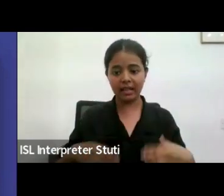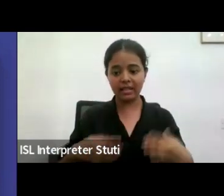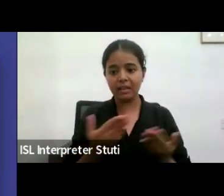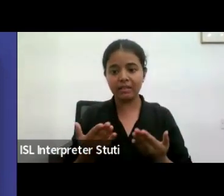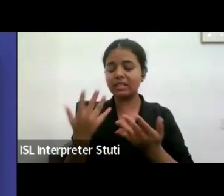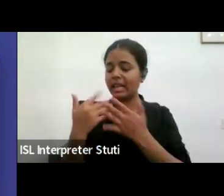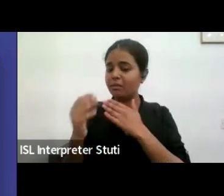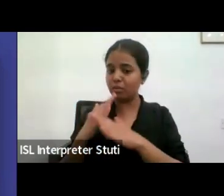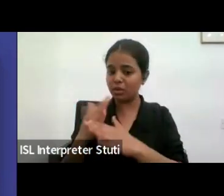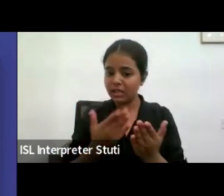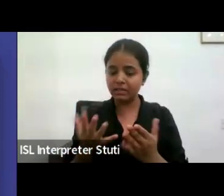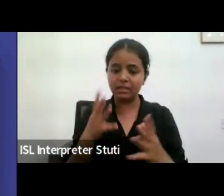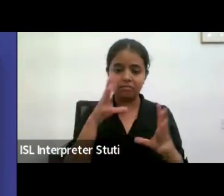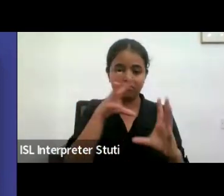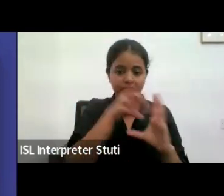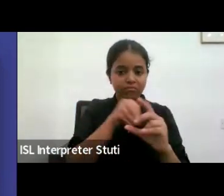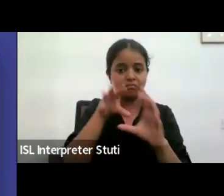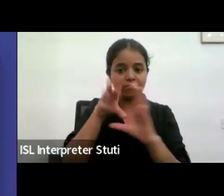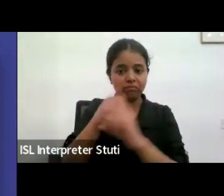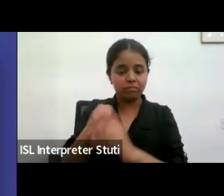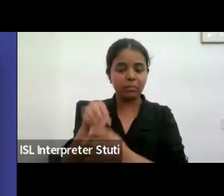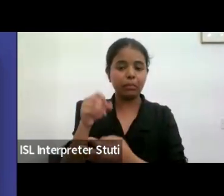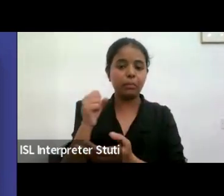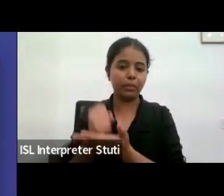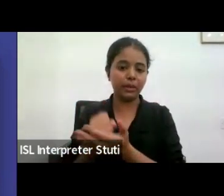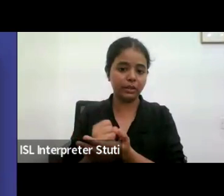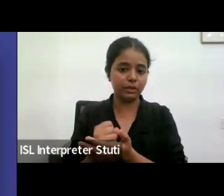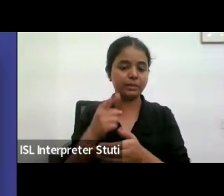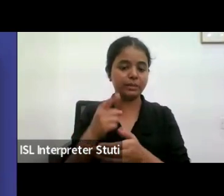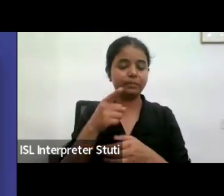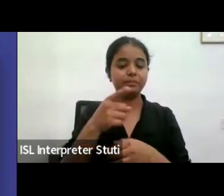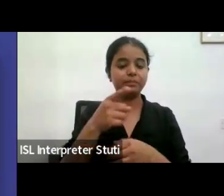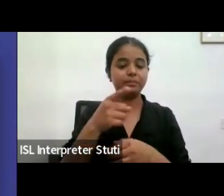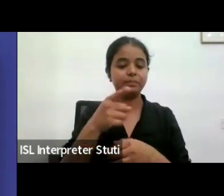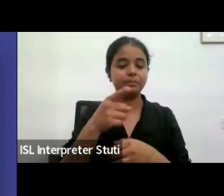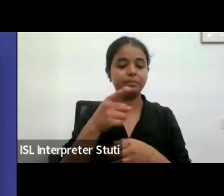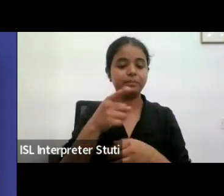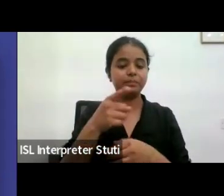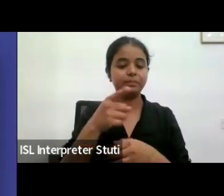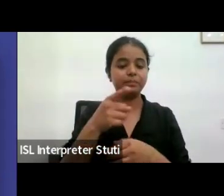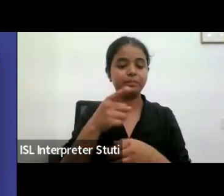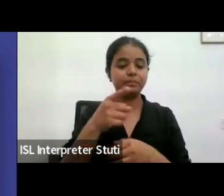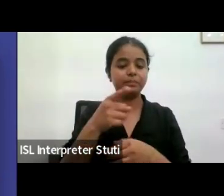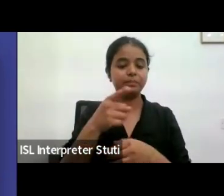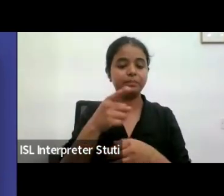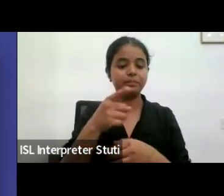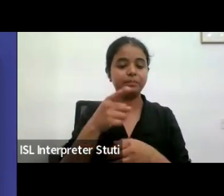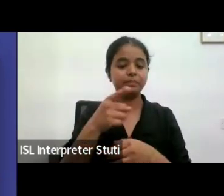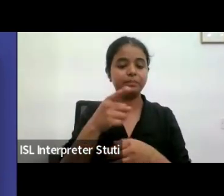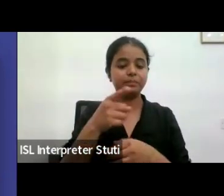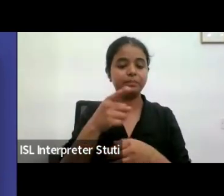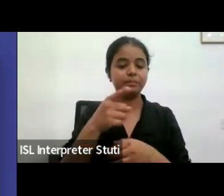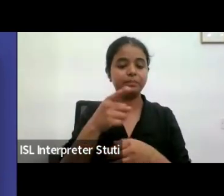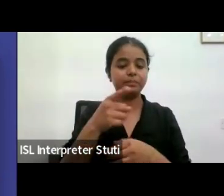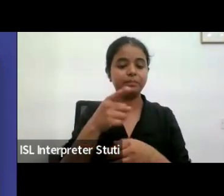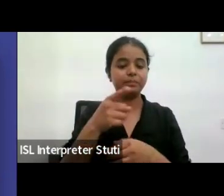Article 3 of the convention has is really the building blocks of what we call the paradigm shift.